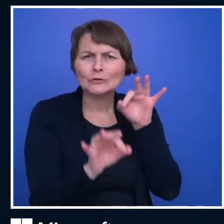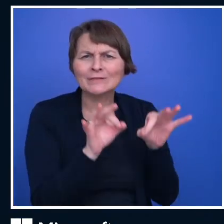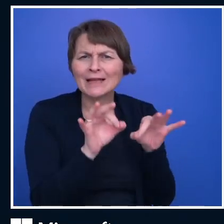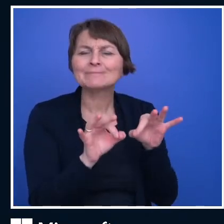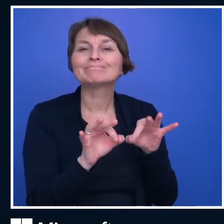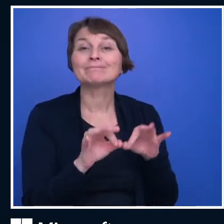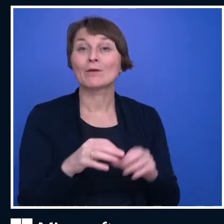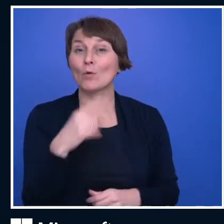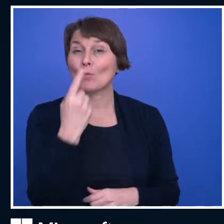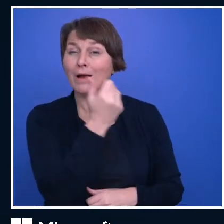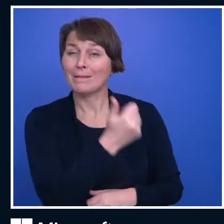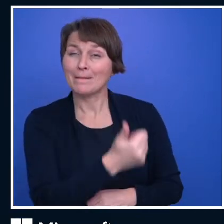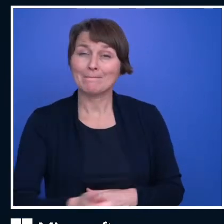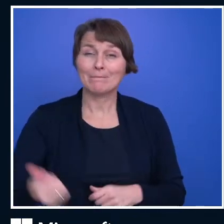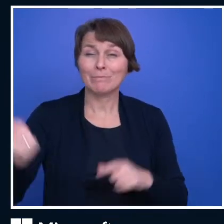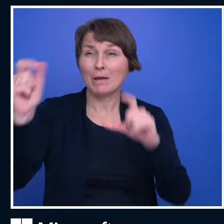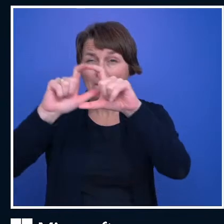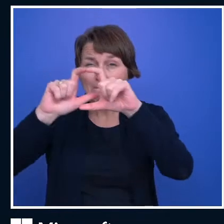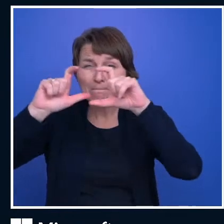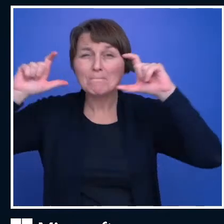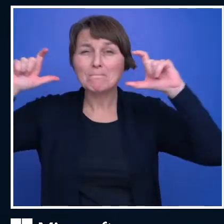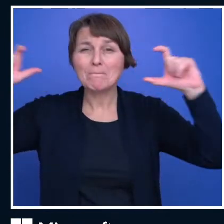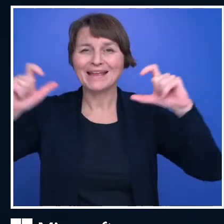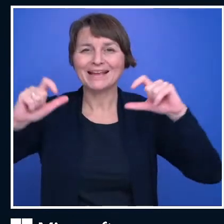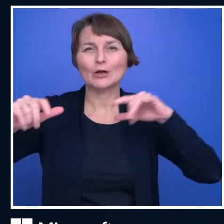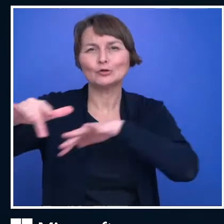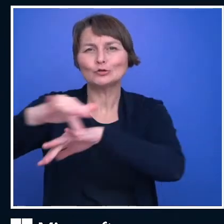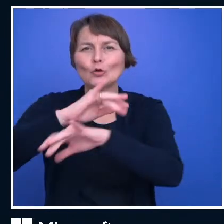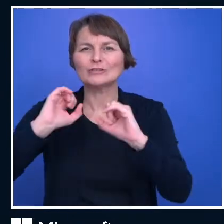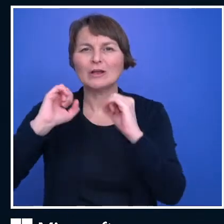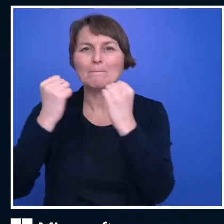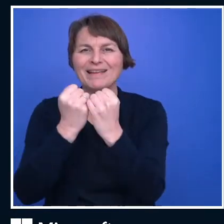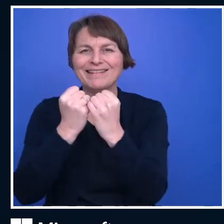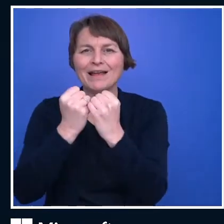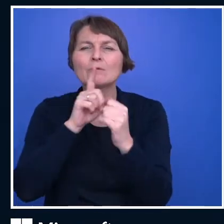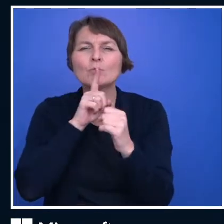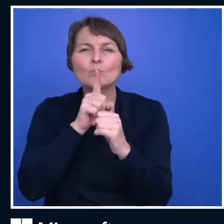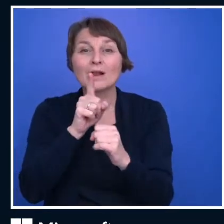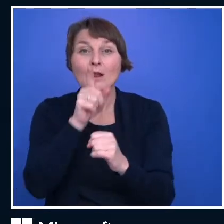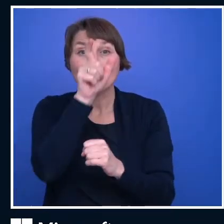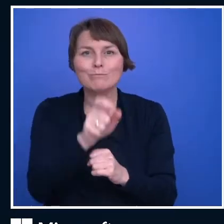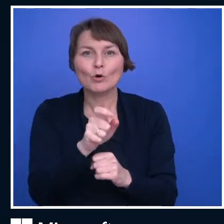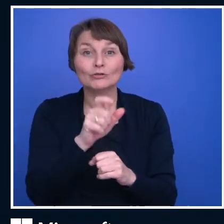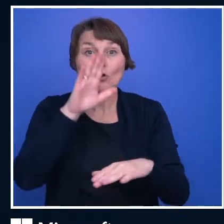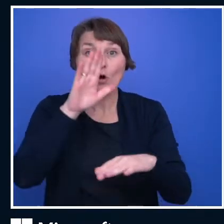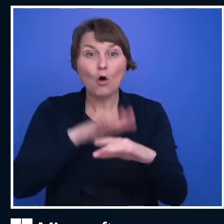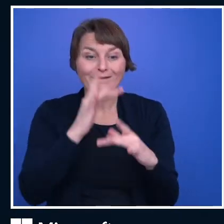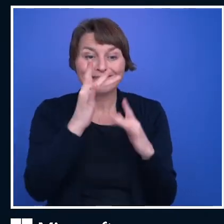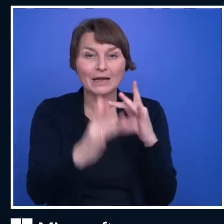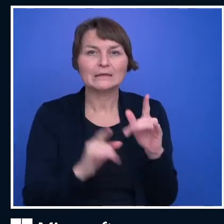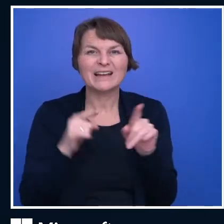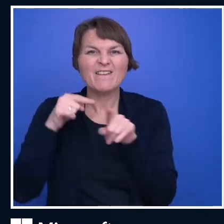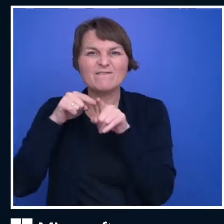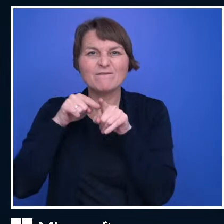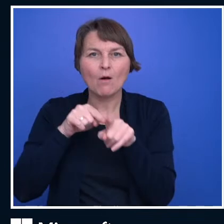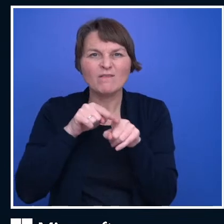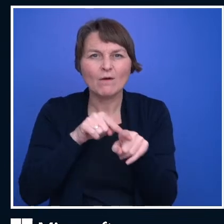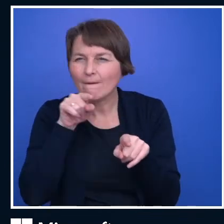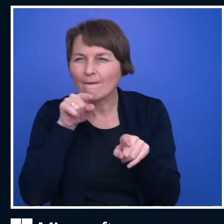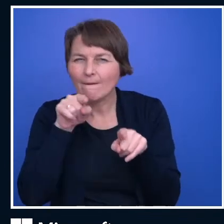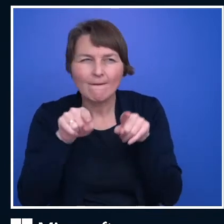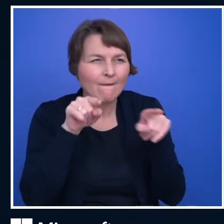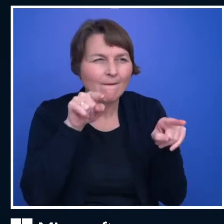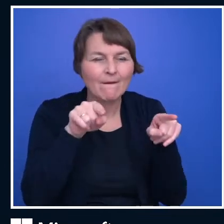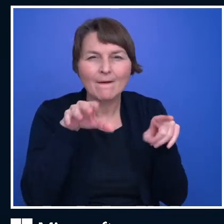giants is tracking users across the internet. And this is only beginning to be talked about in our government